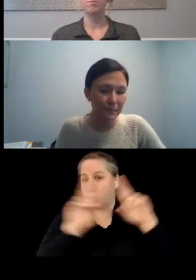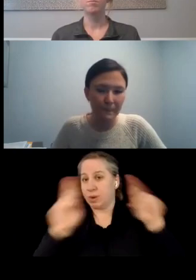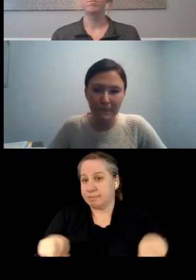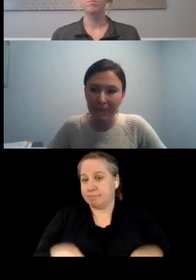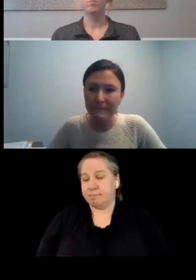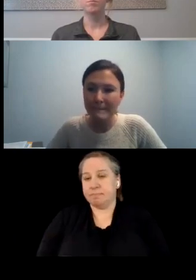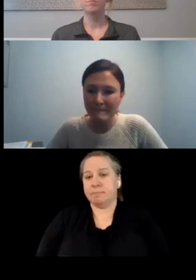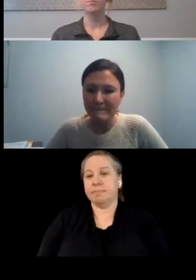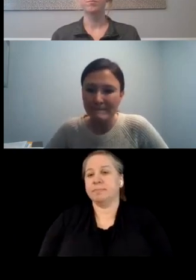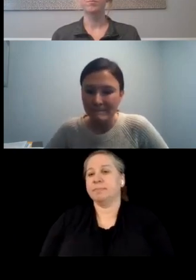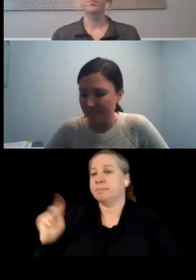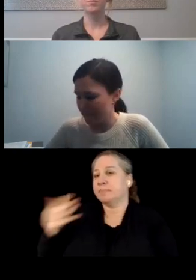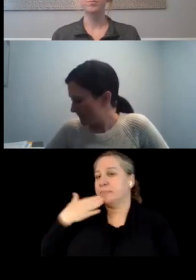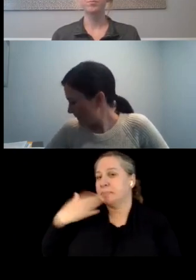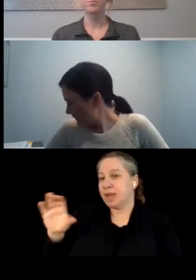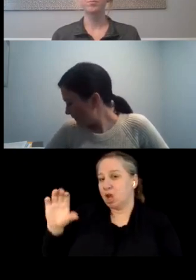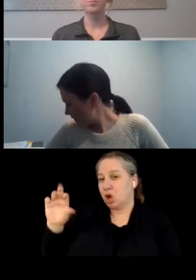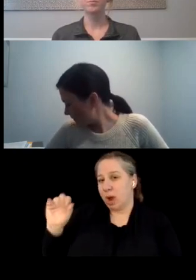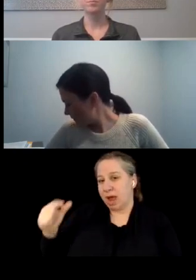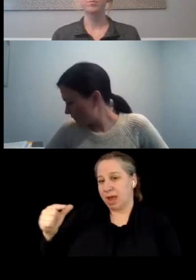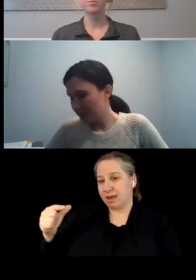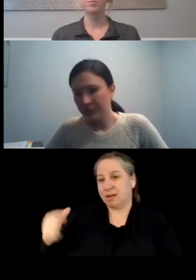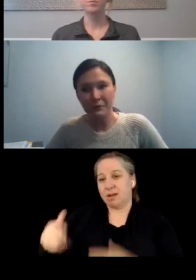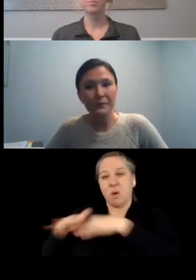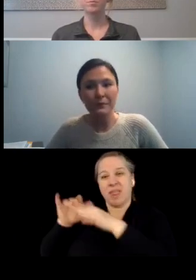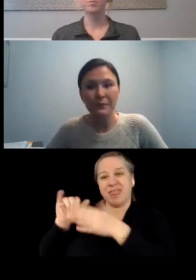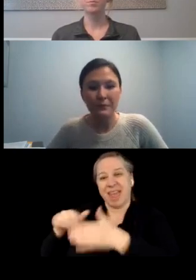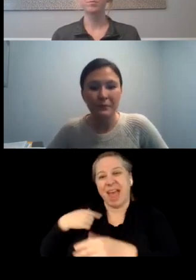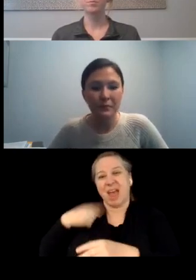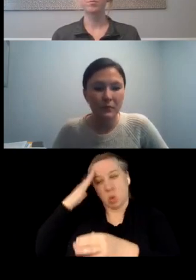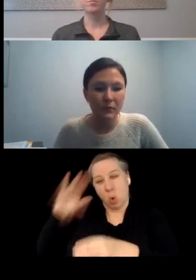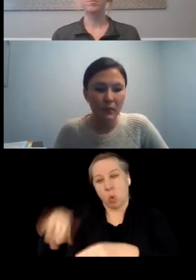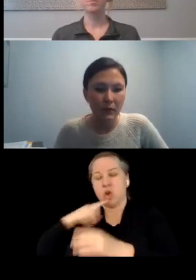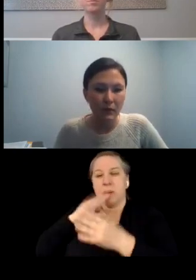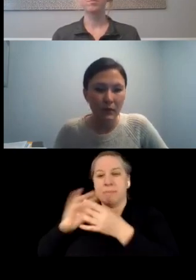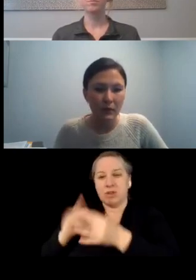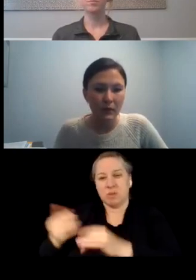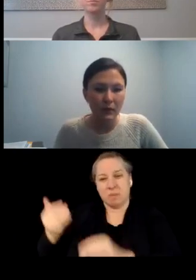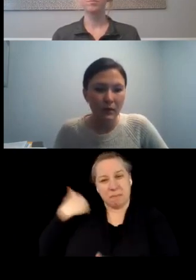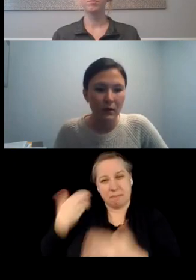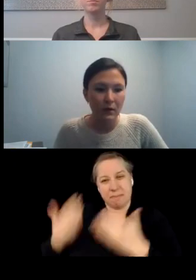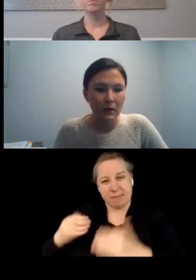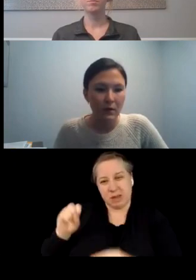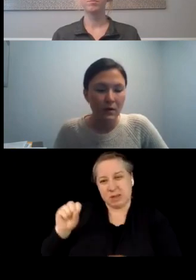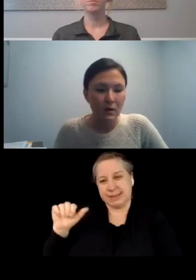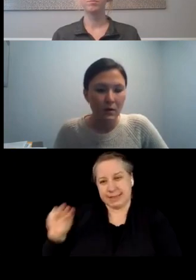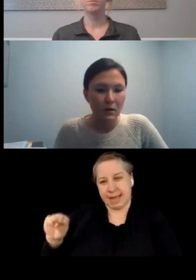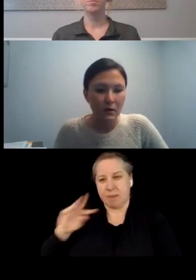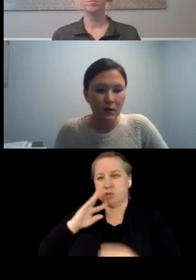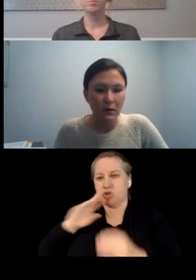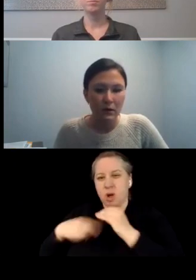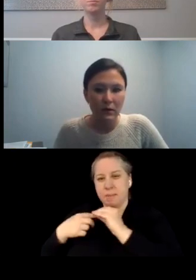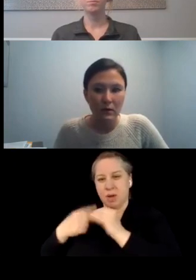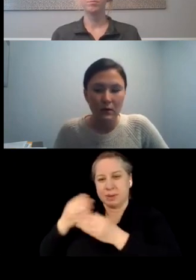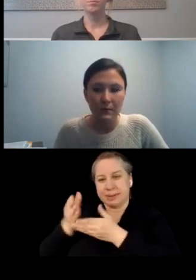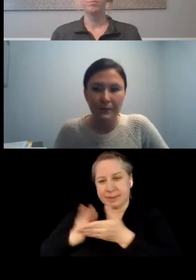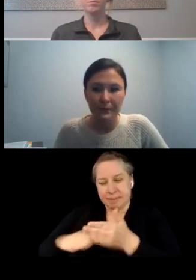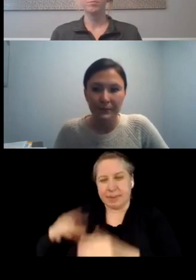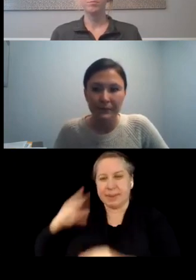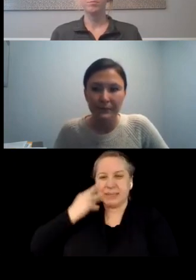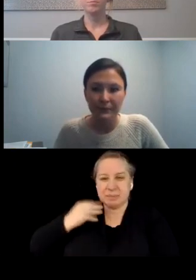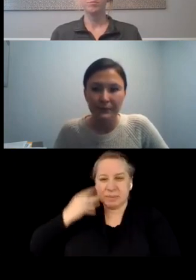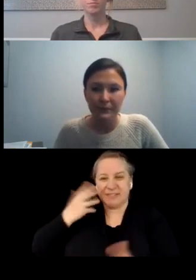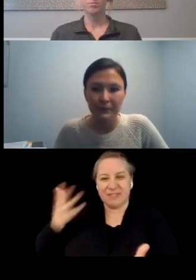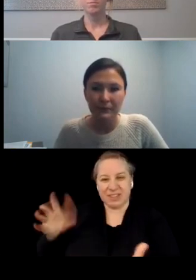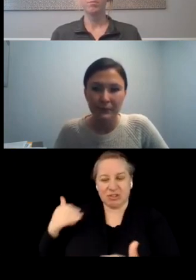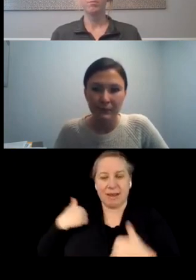Great, thank you. And on top of that, I know you'd mentioned earlier, I might have been Sam talking about some of the experiences they have as